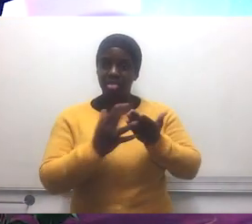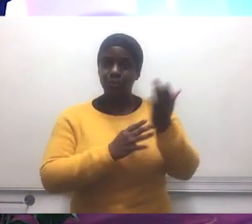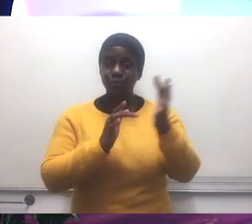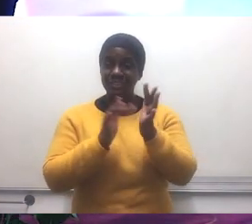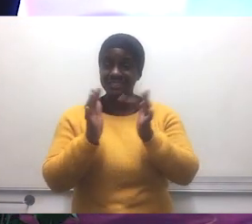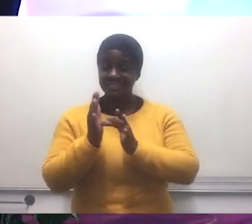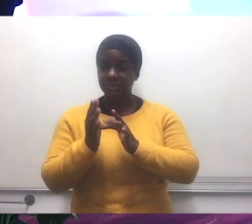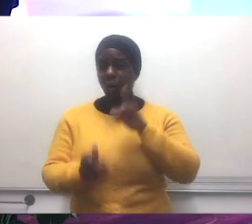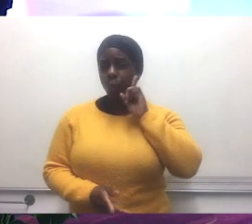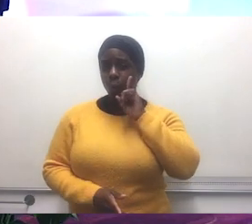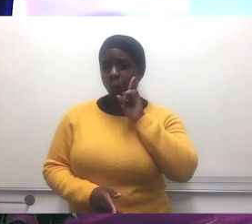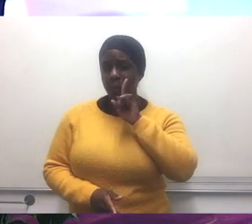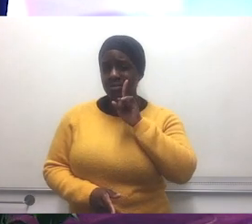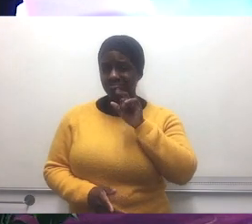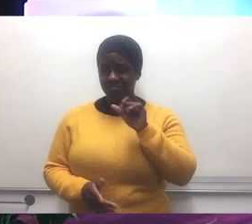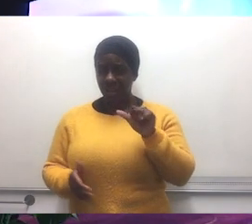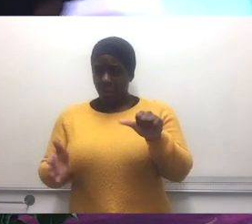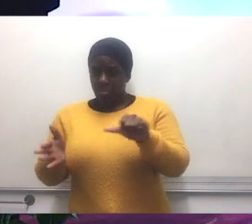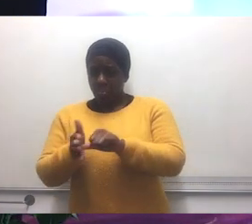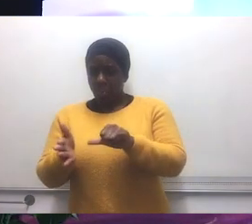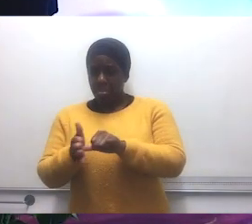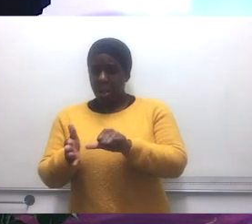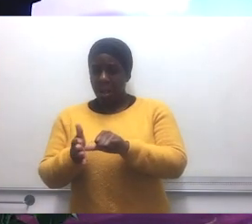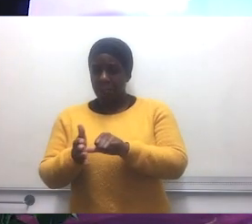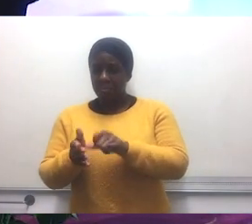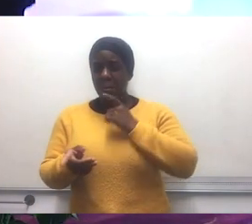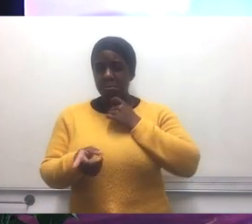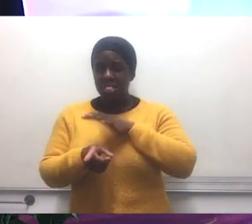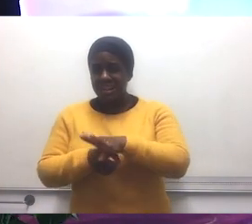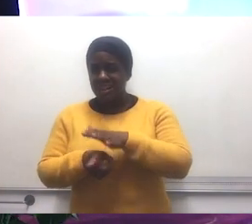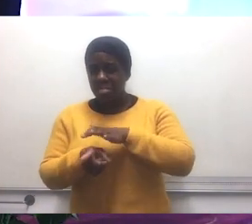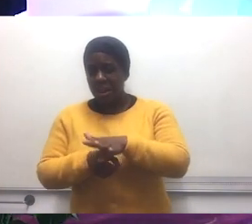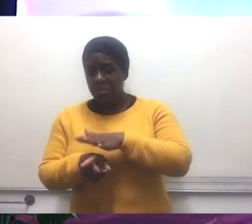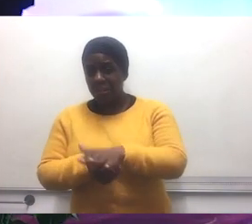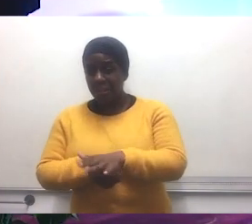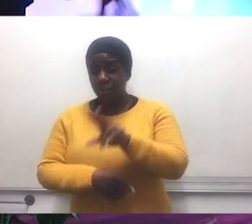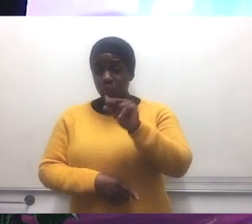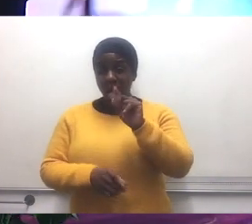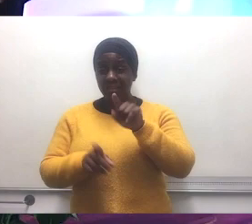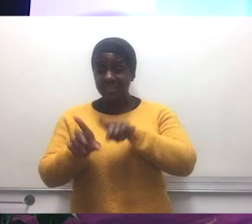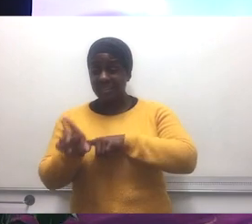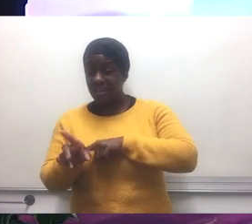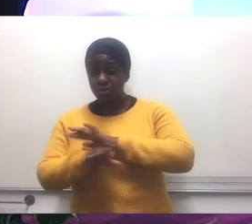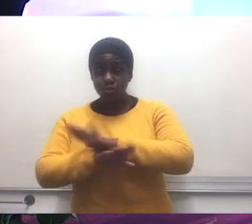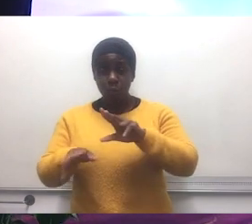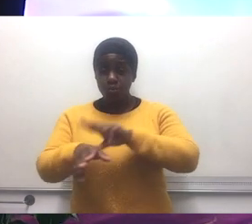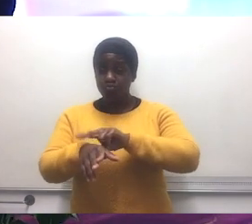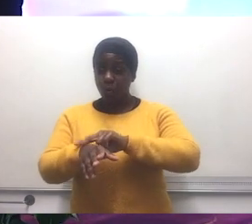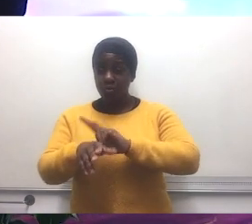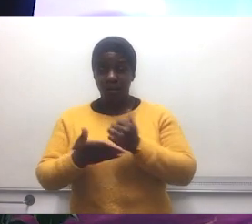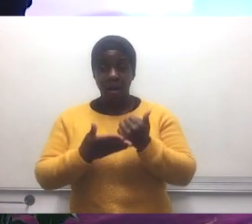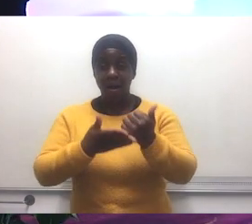blood, and she will tell you for 12 years, no doctor could have cured her. But then